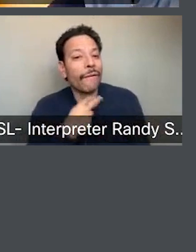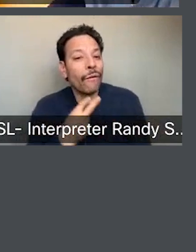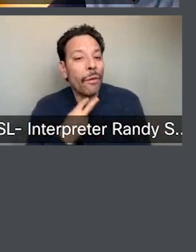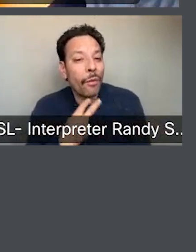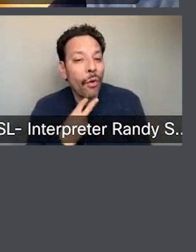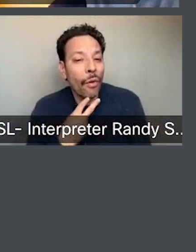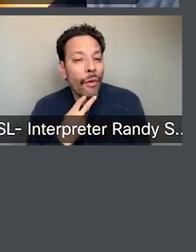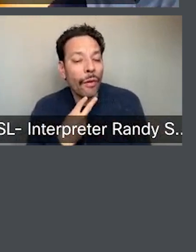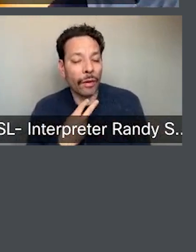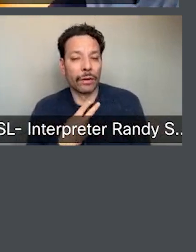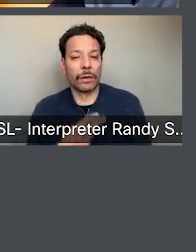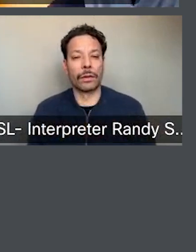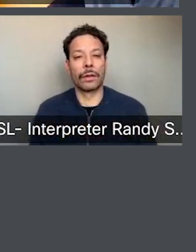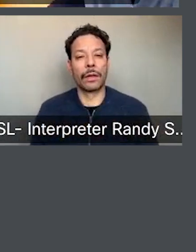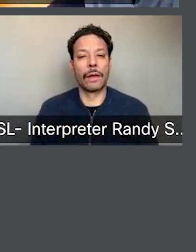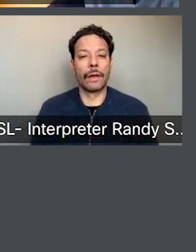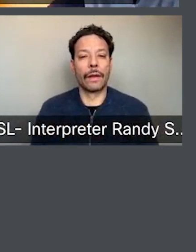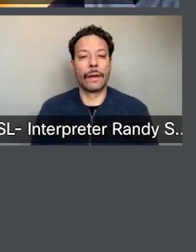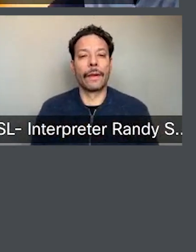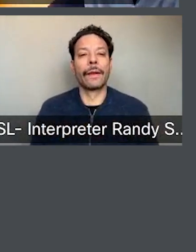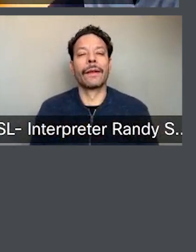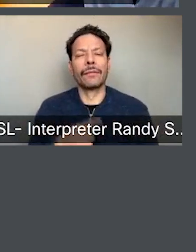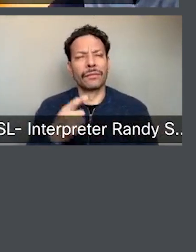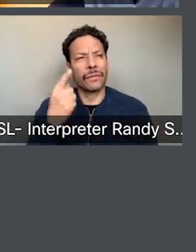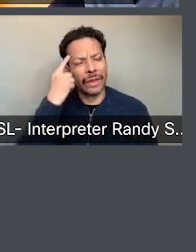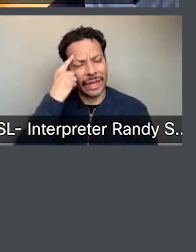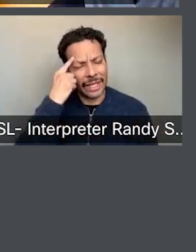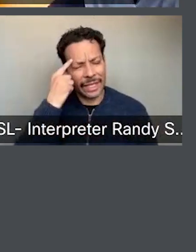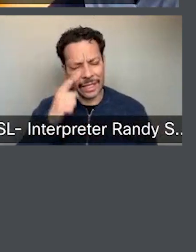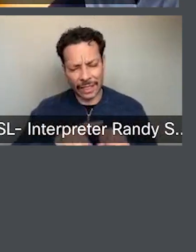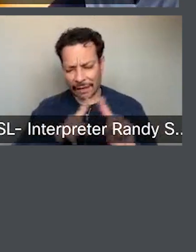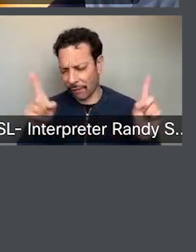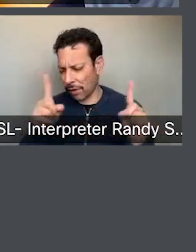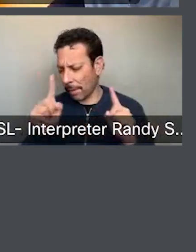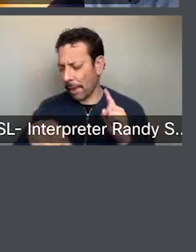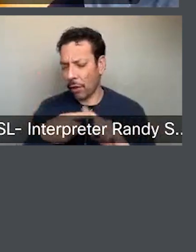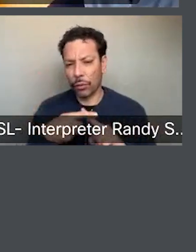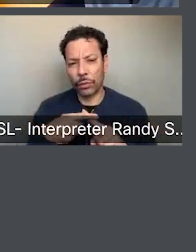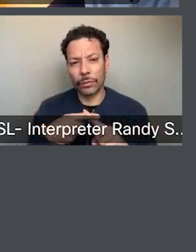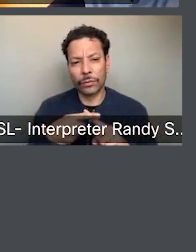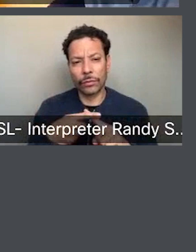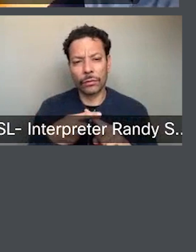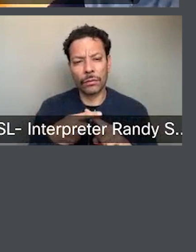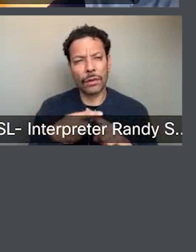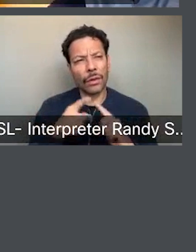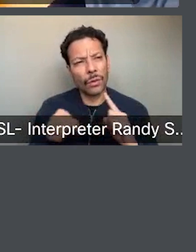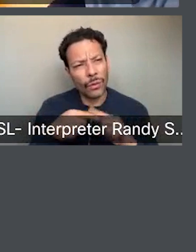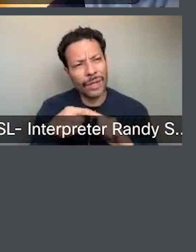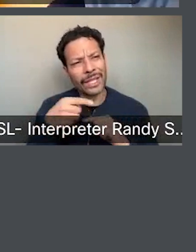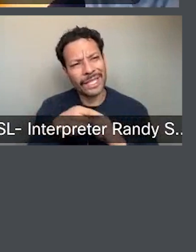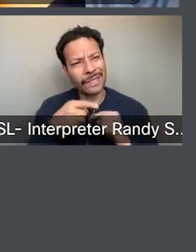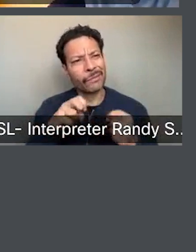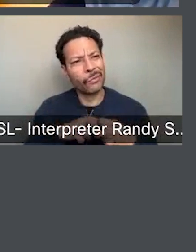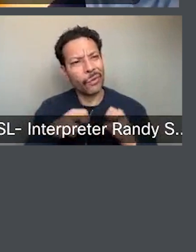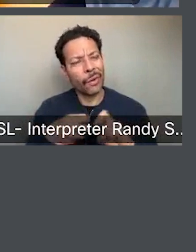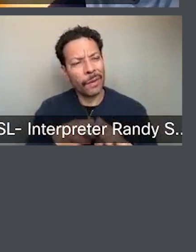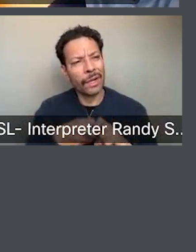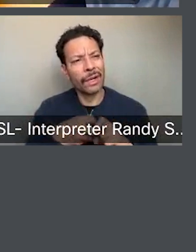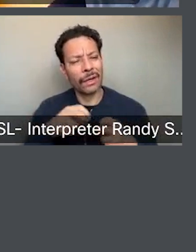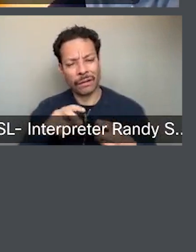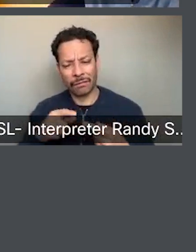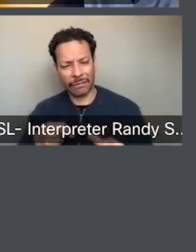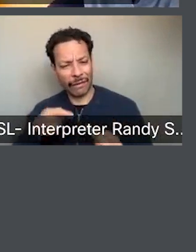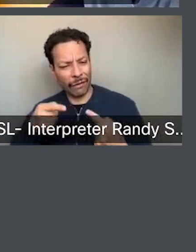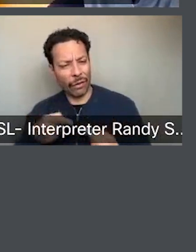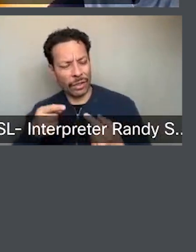vocalizations, again, making us start thinking differently about when do these problems and difficulties start